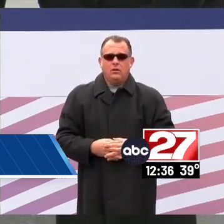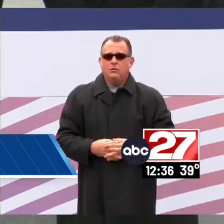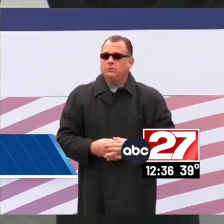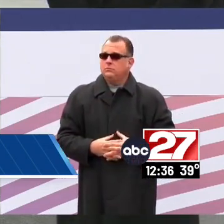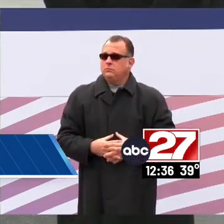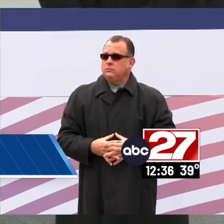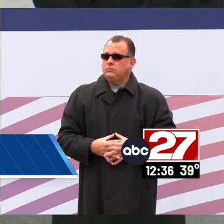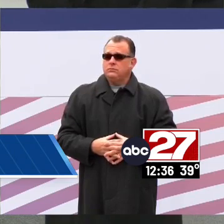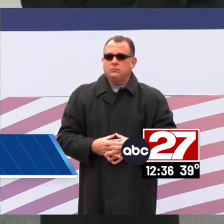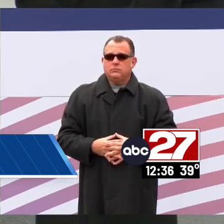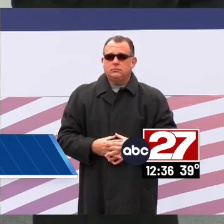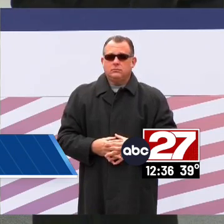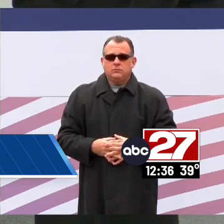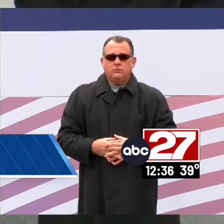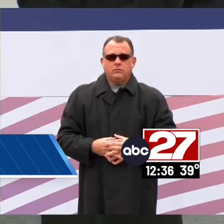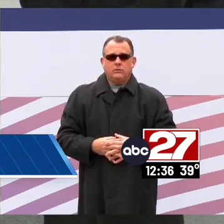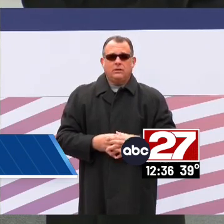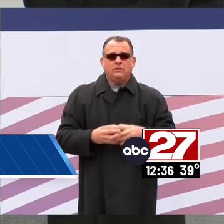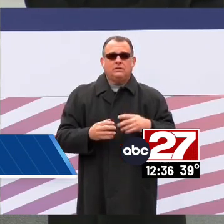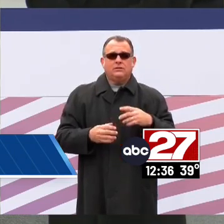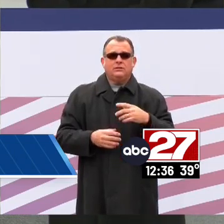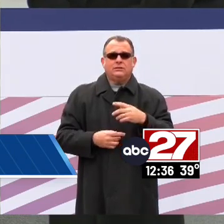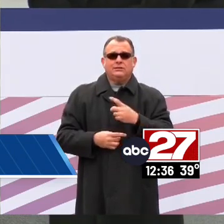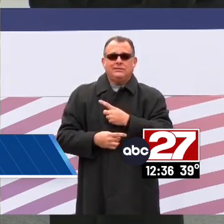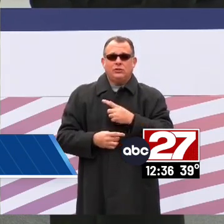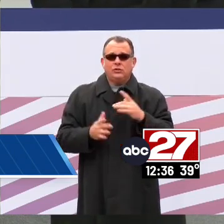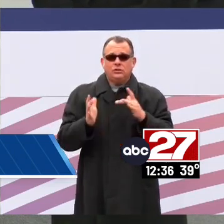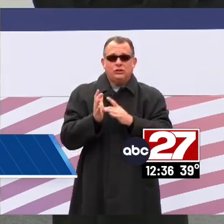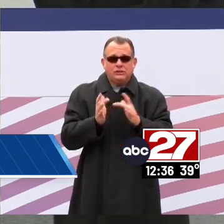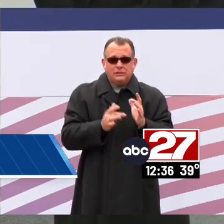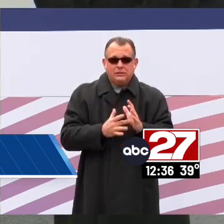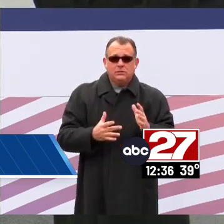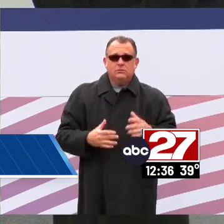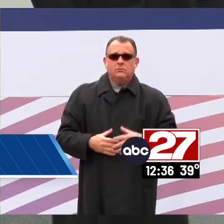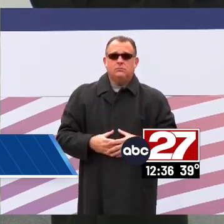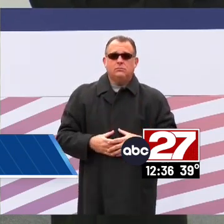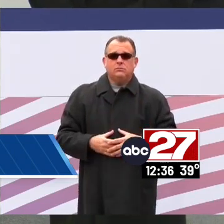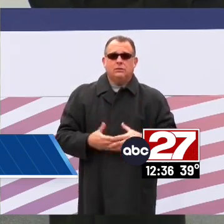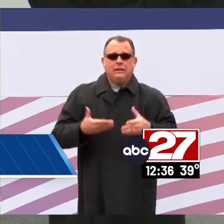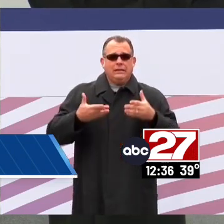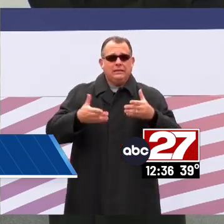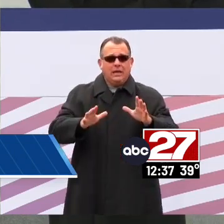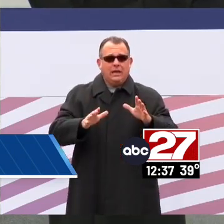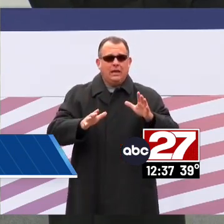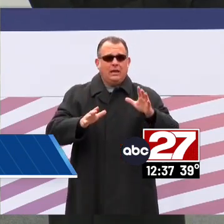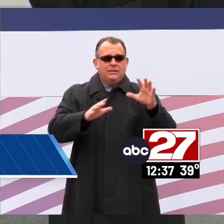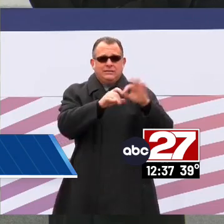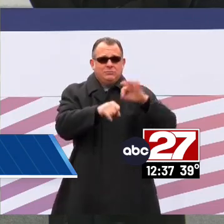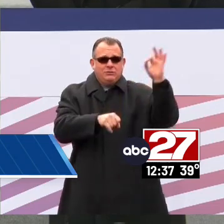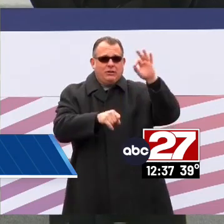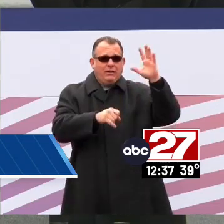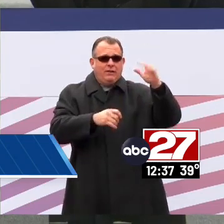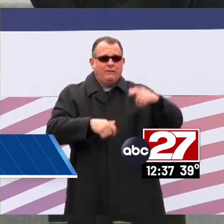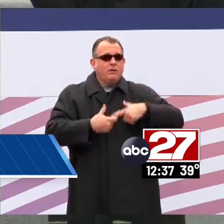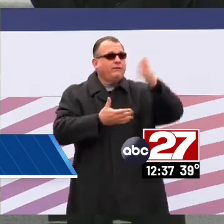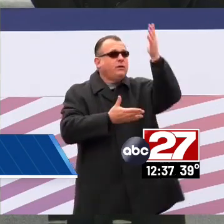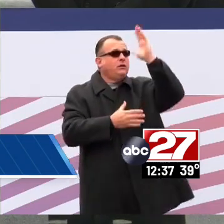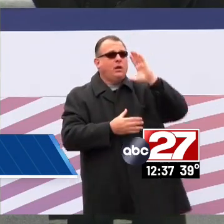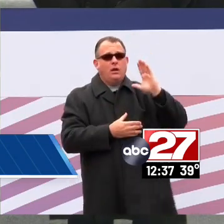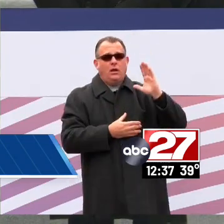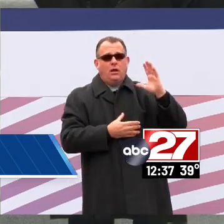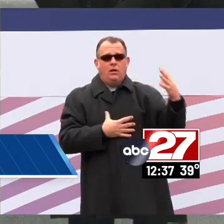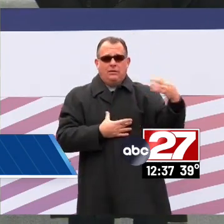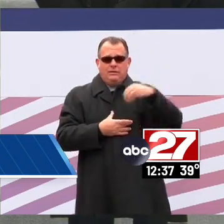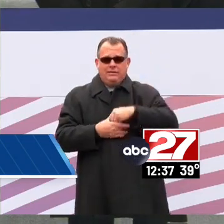Dear Jesus, may the enlightenment of the Spirit of the living God be with our